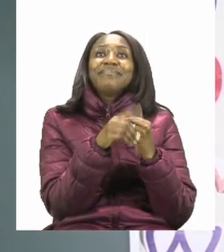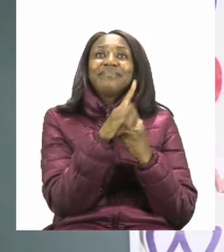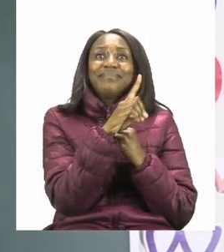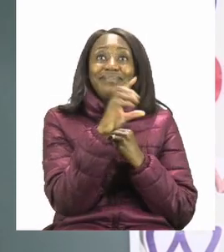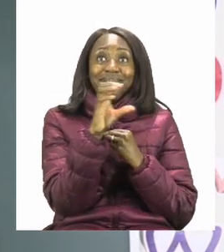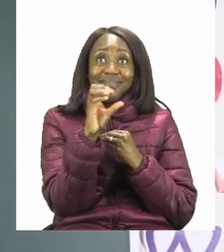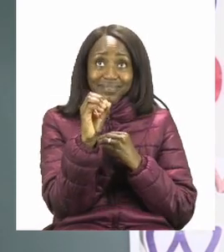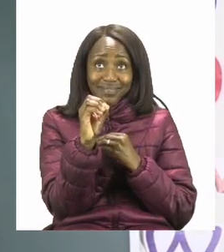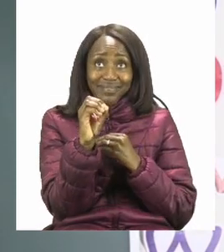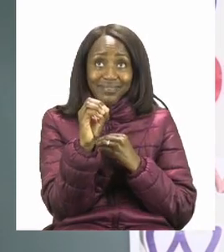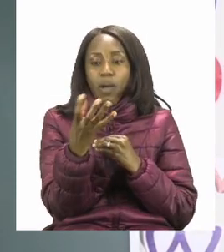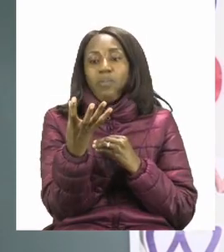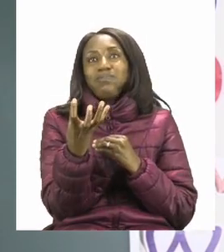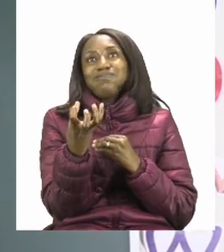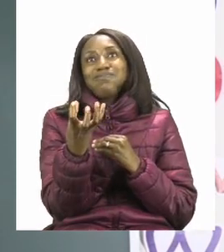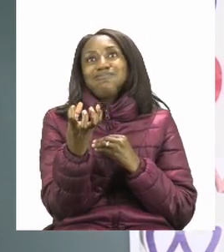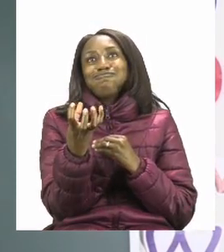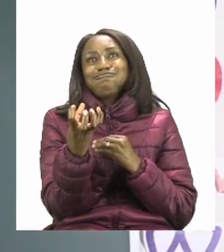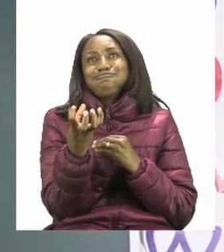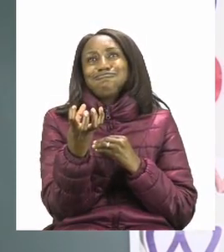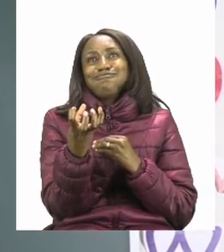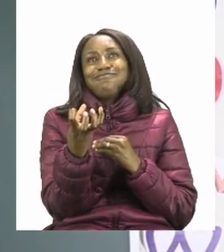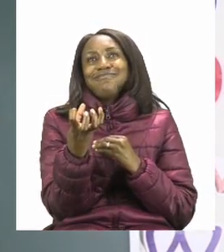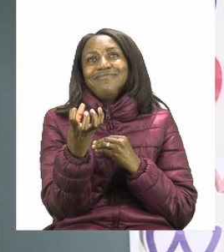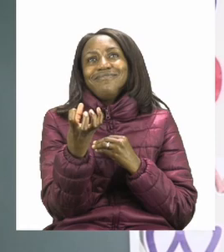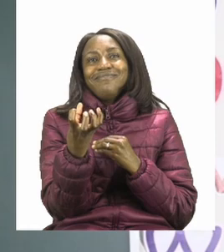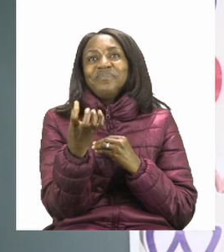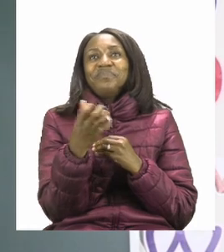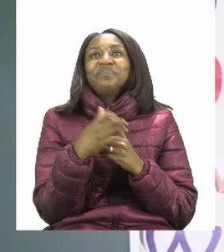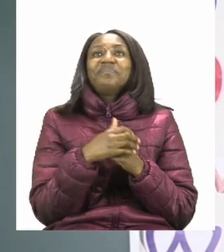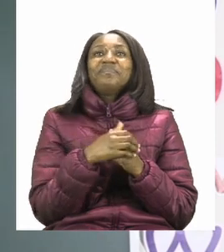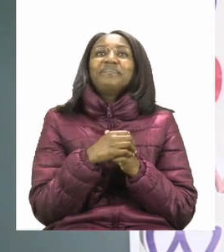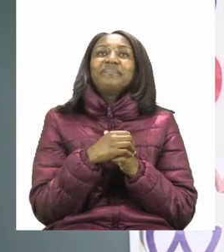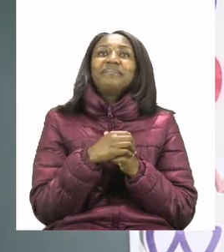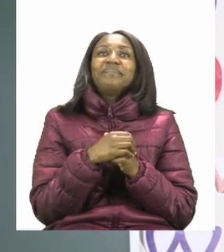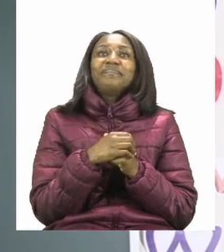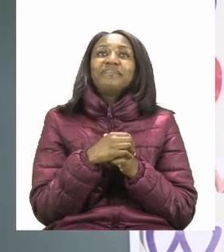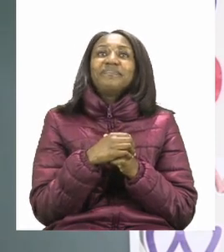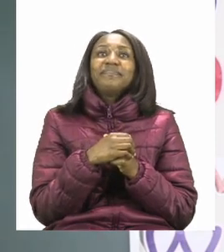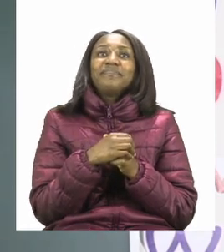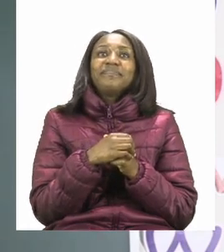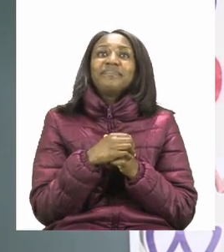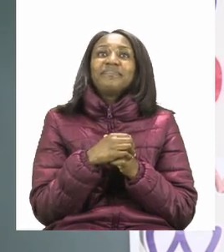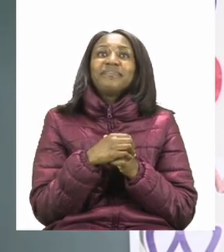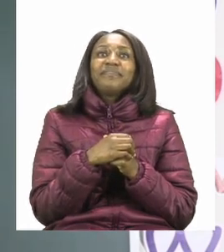then the last one, if we add another 10, we will get 50.